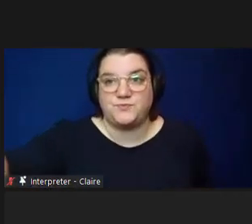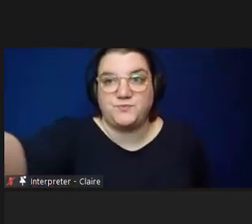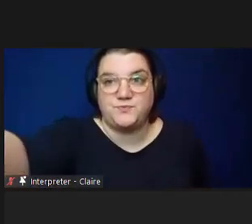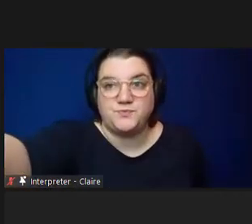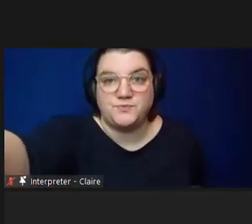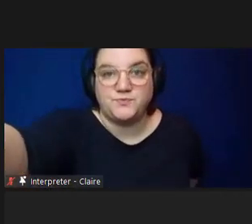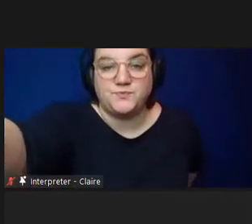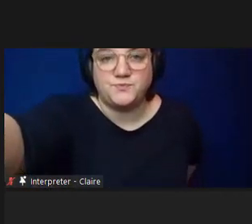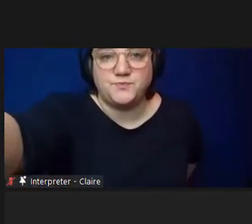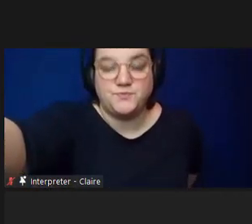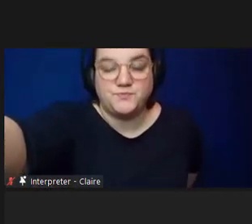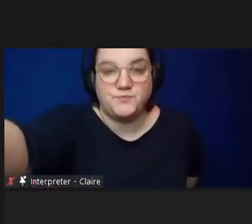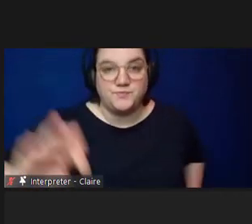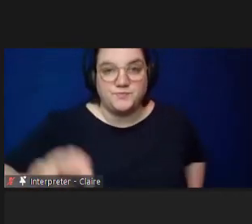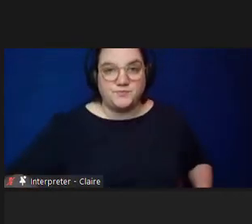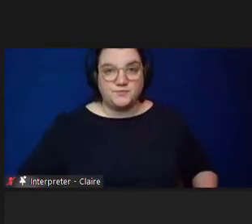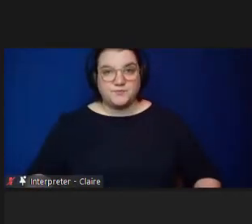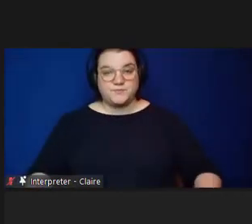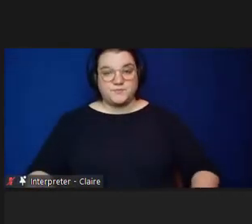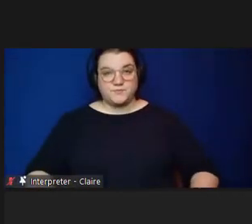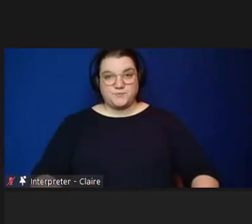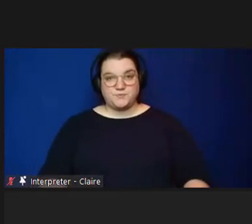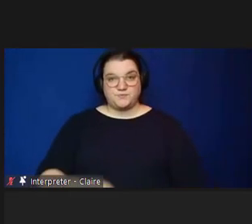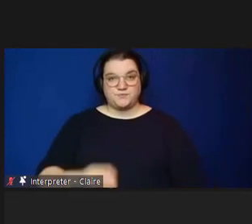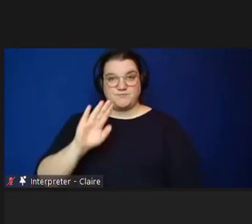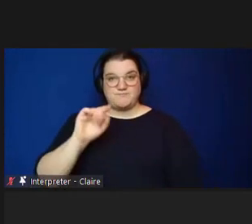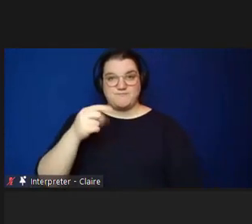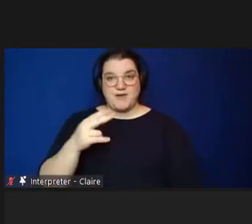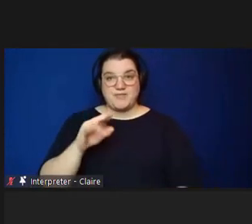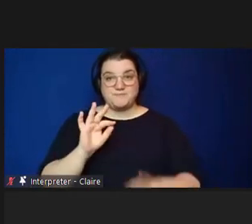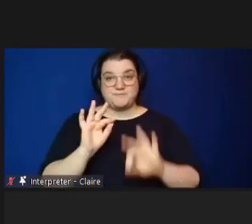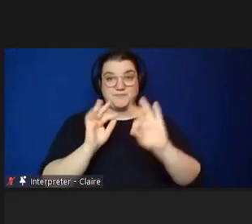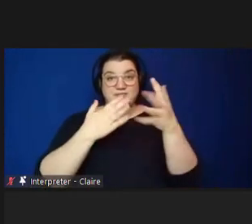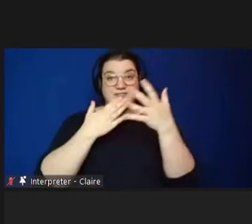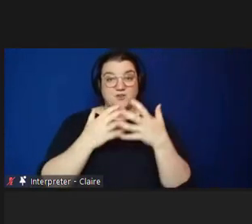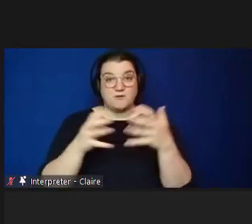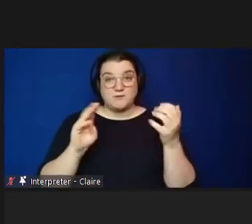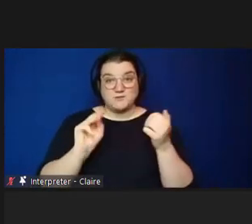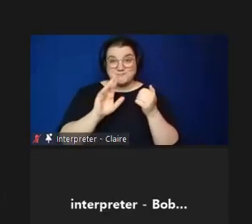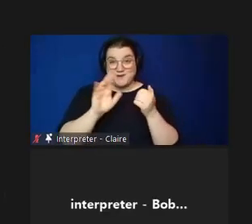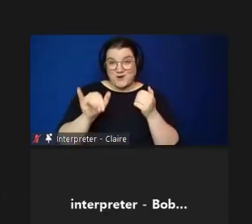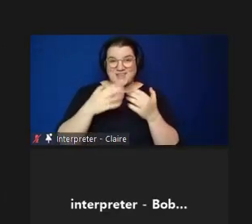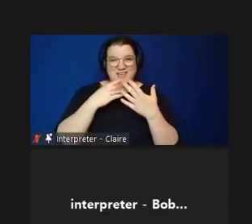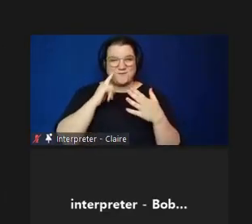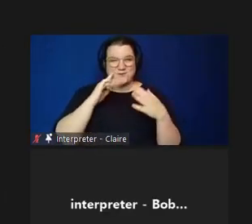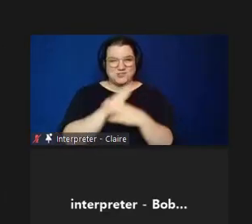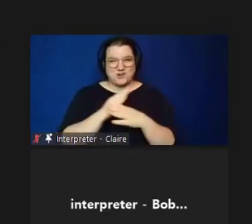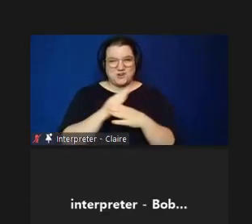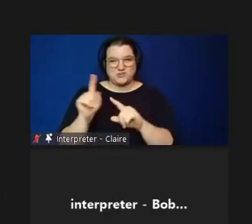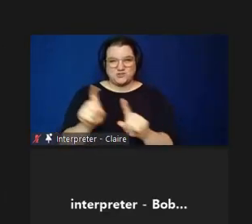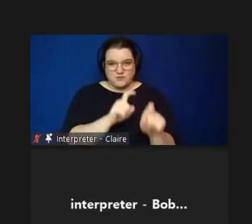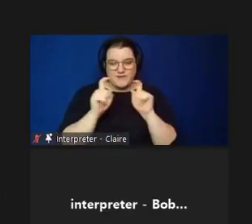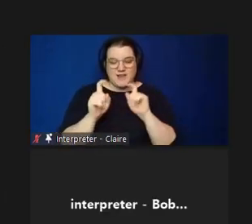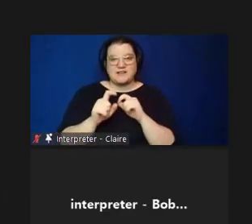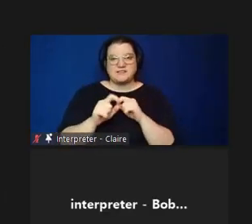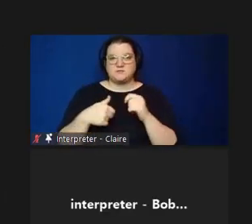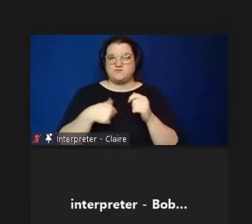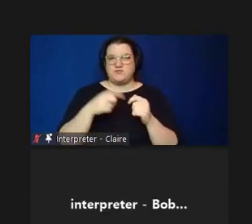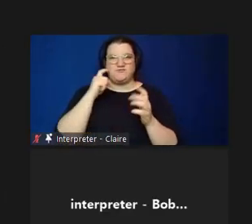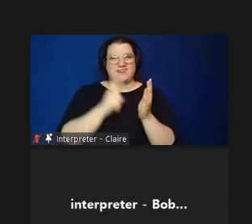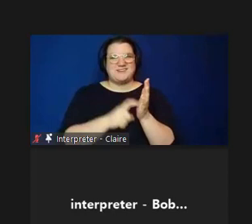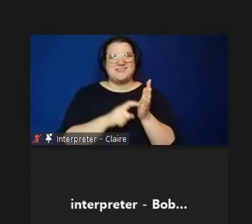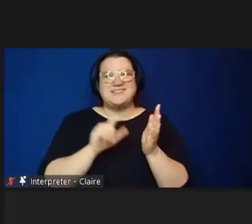Thank you very much, Mary, and for sharing the surveys. Again, we recognize that this is just a